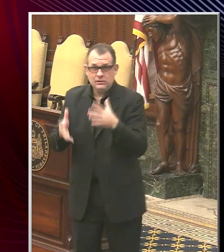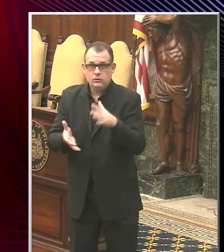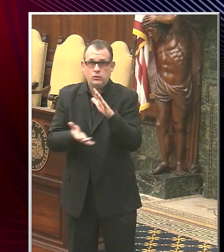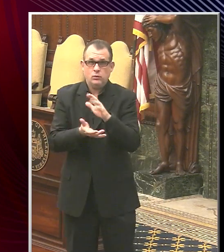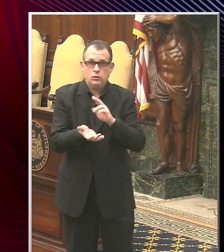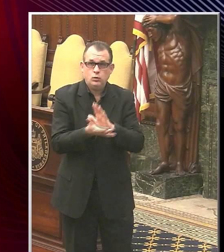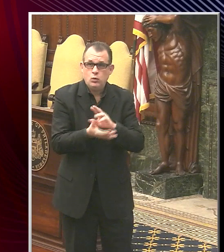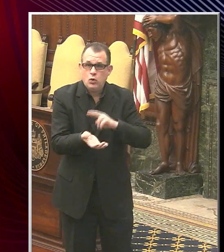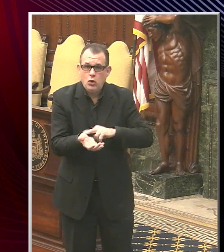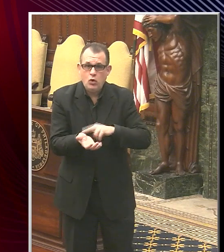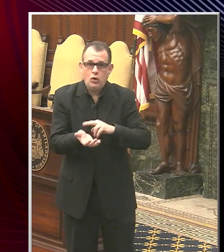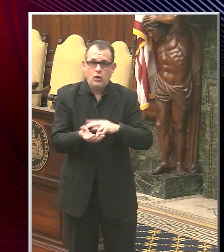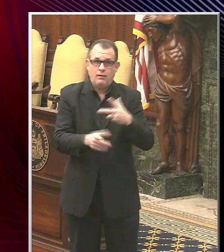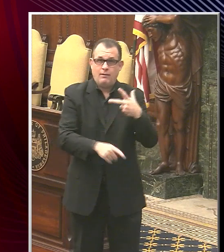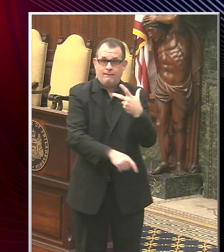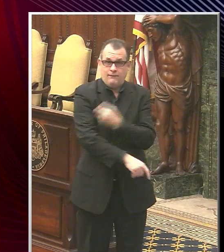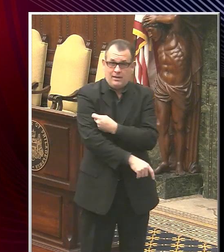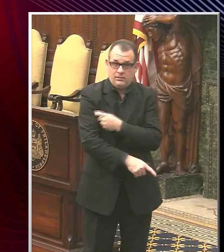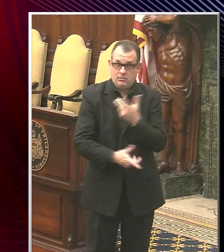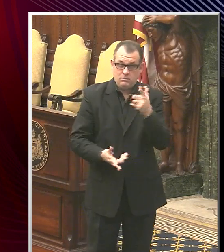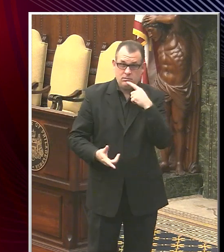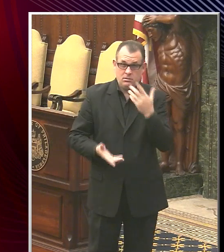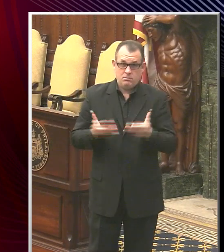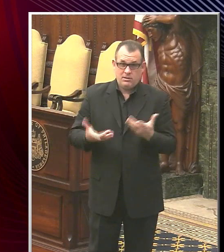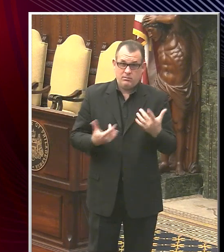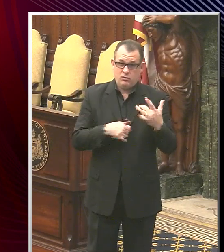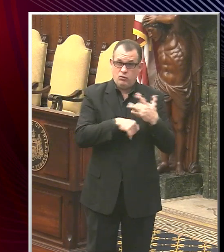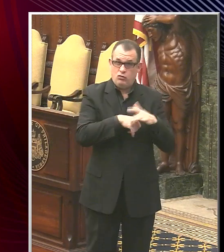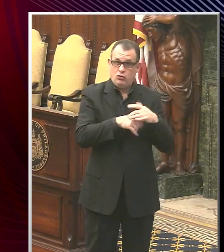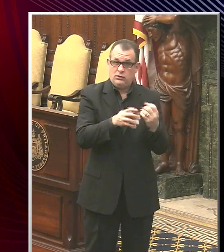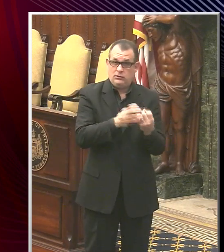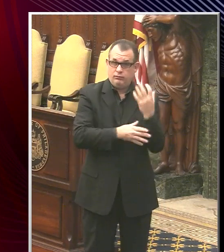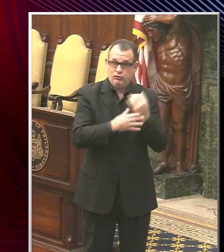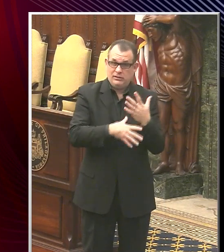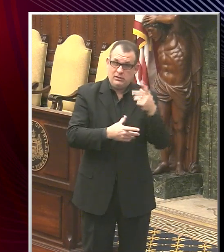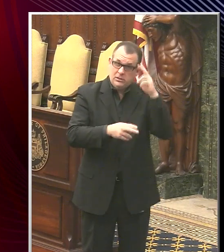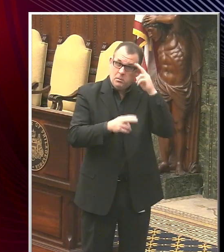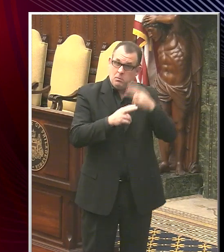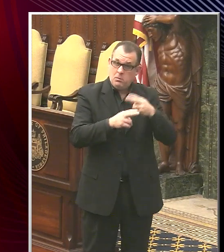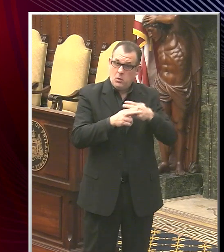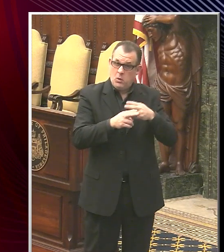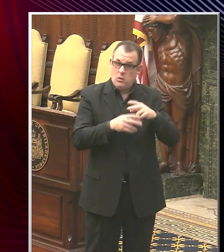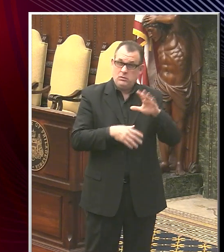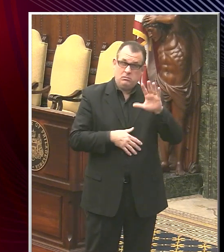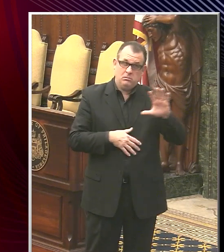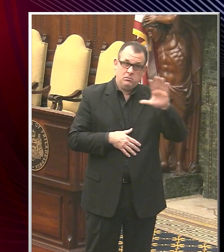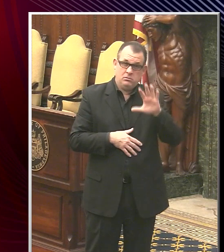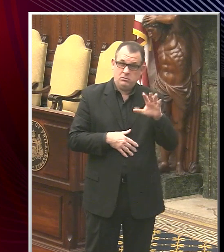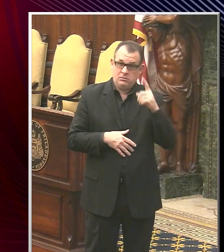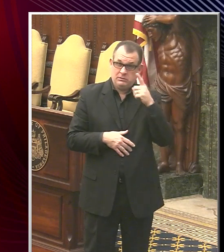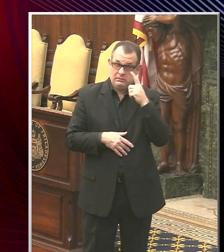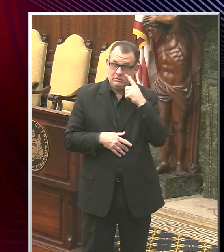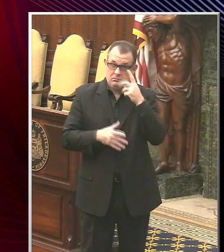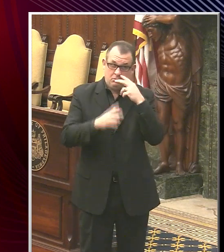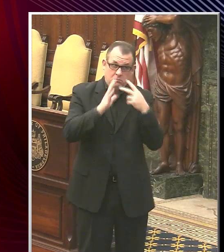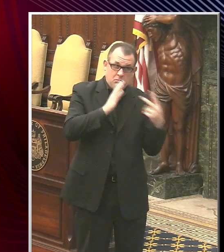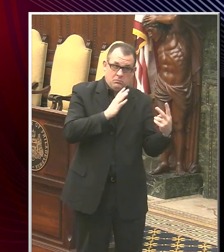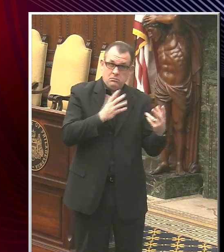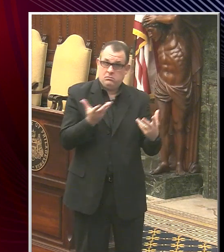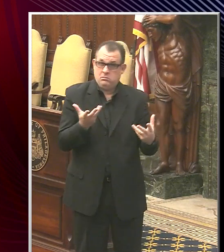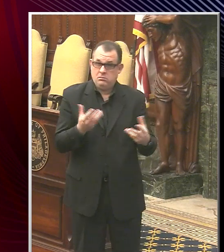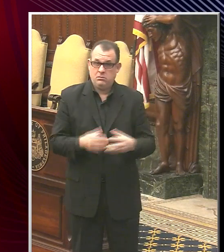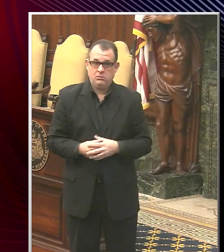will get the vaccine, let's say, in early spring, like March? Well, I can tell you that we may be moving